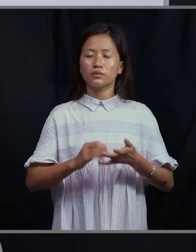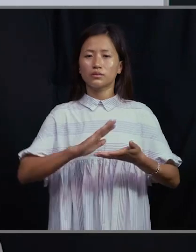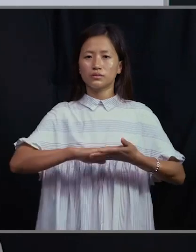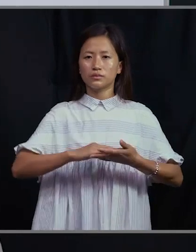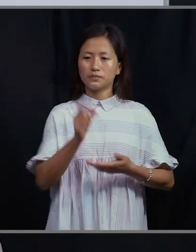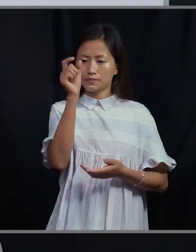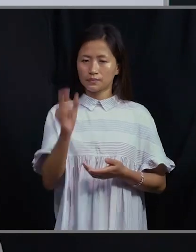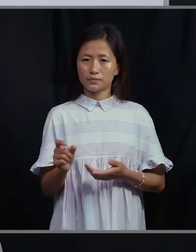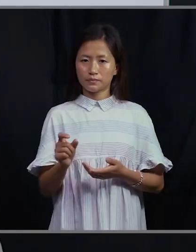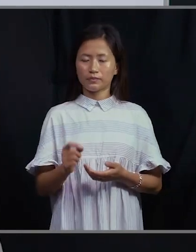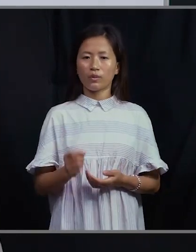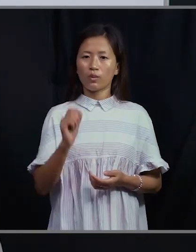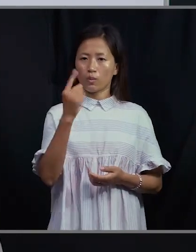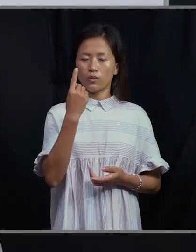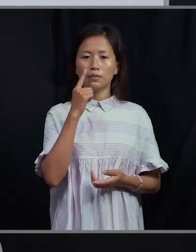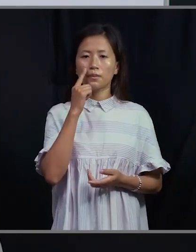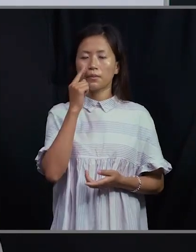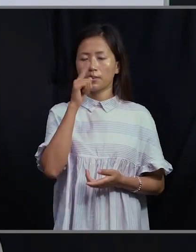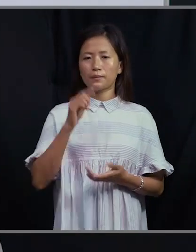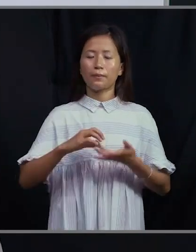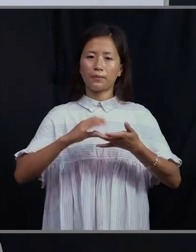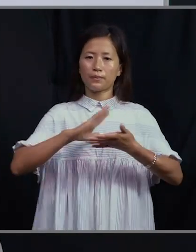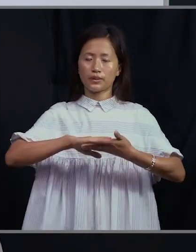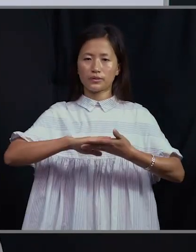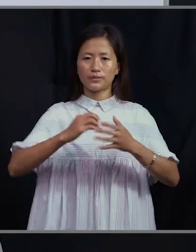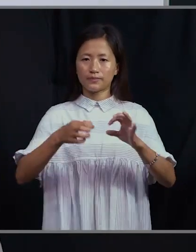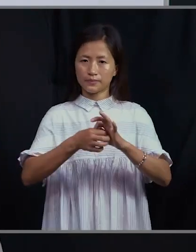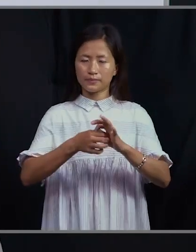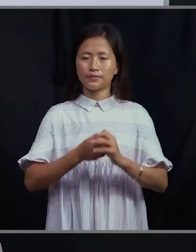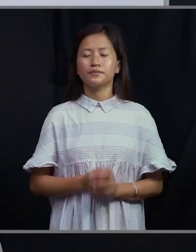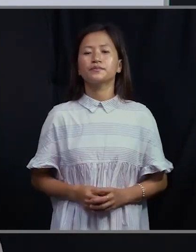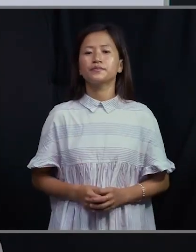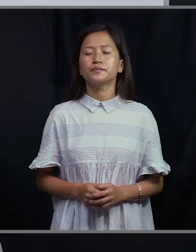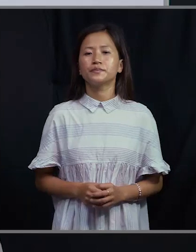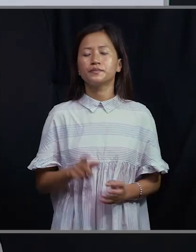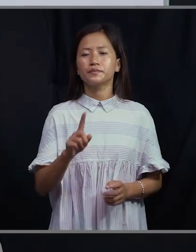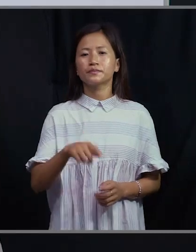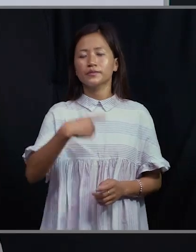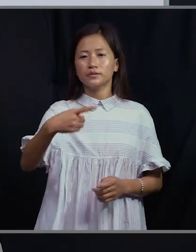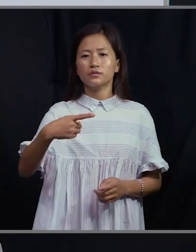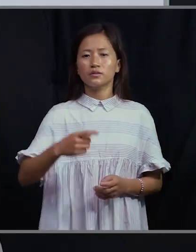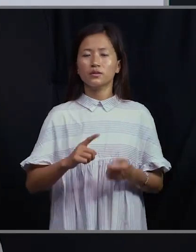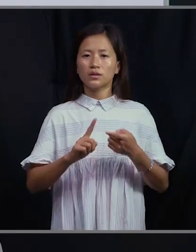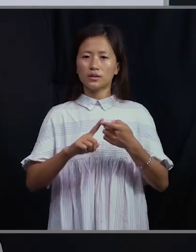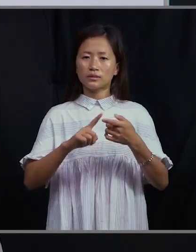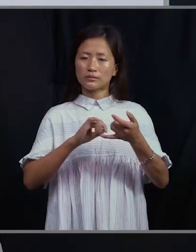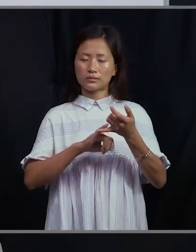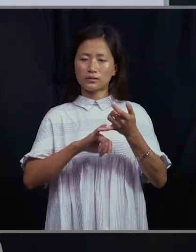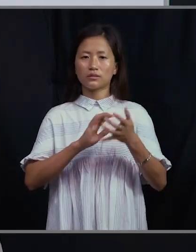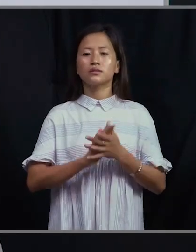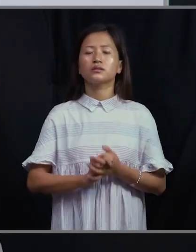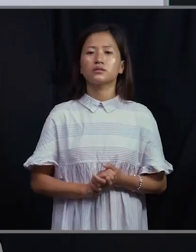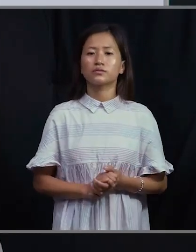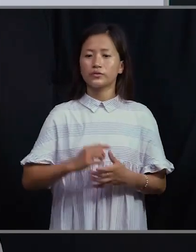one partner. Okay, so monogamy is practiced among the Christians. The next are the essential features. Okay,